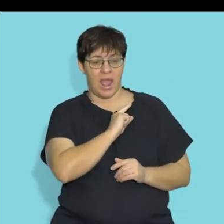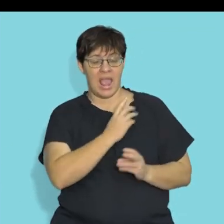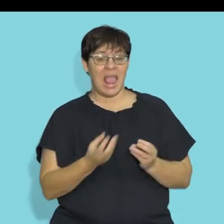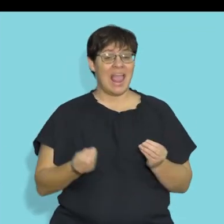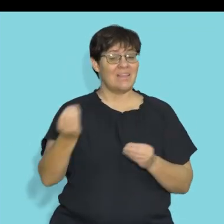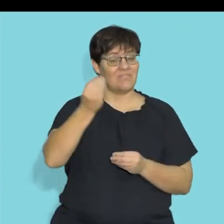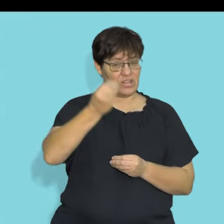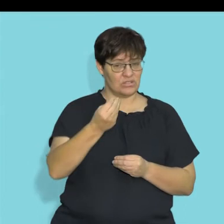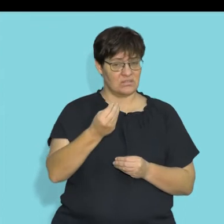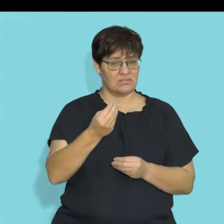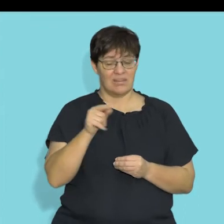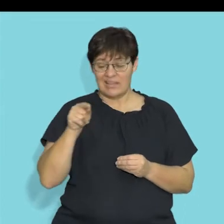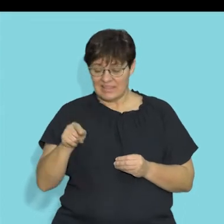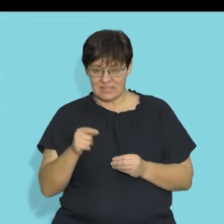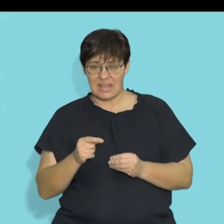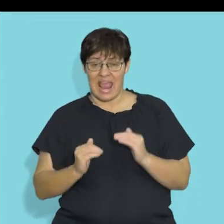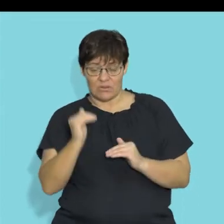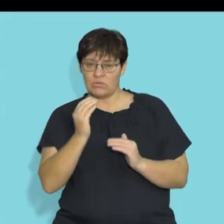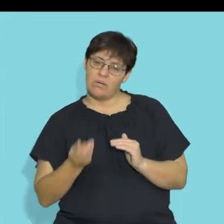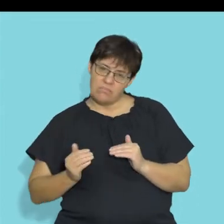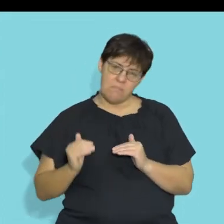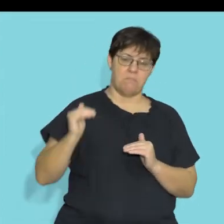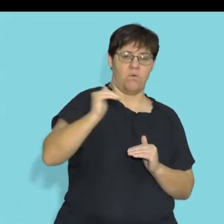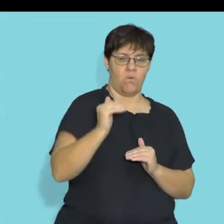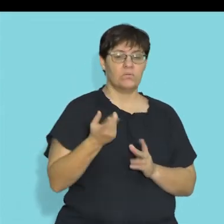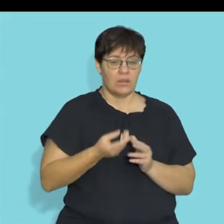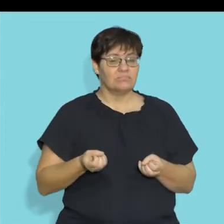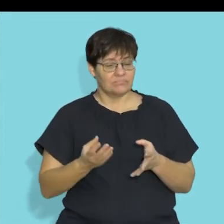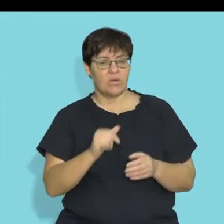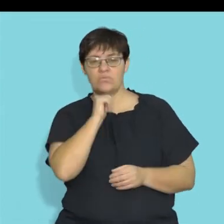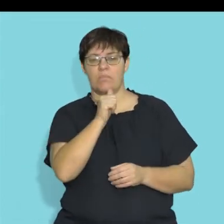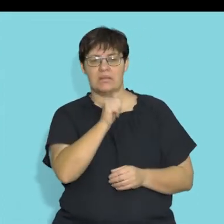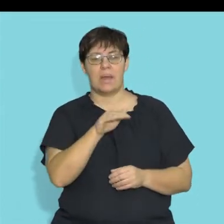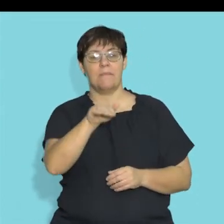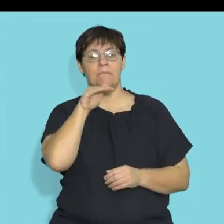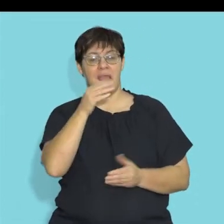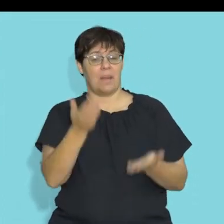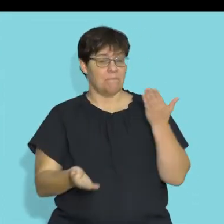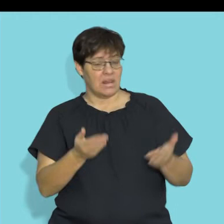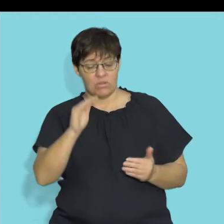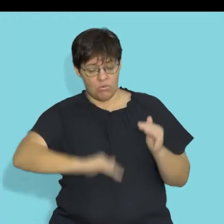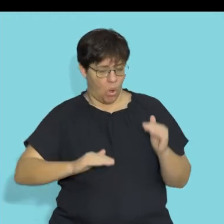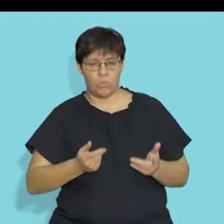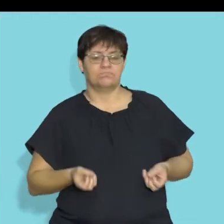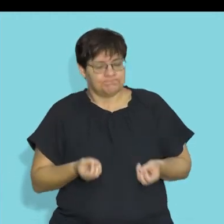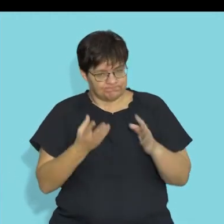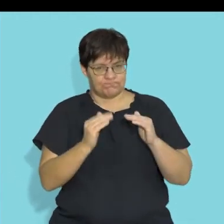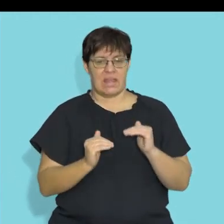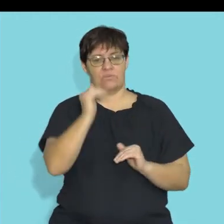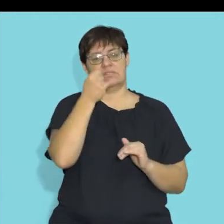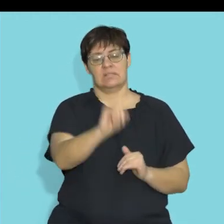greater than the inflation rate, the business was able to give an increase in spite of the low bank balance.